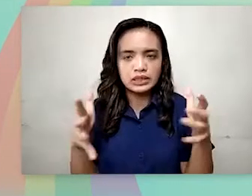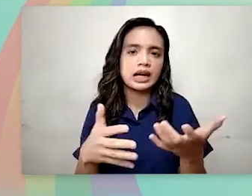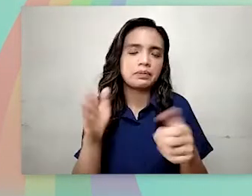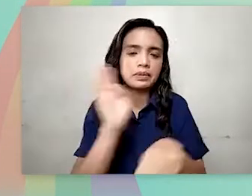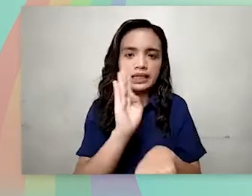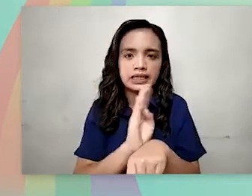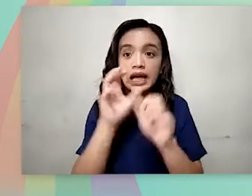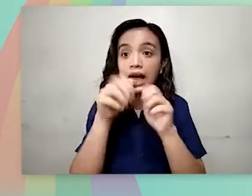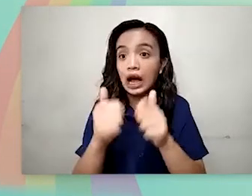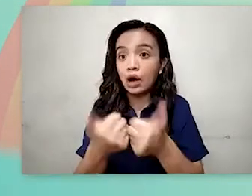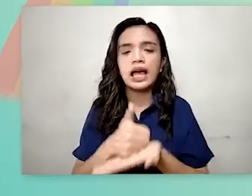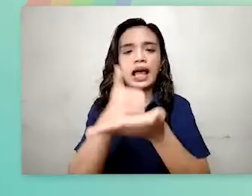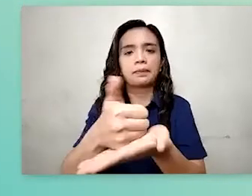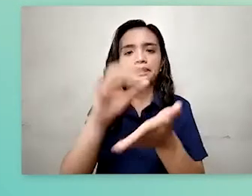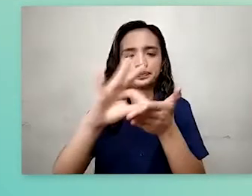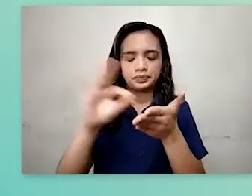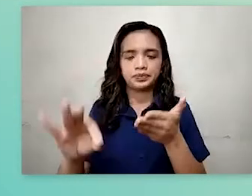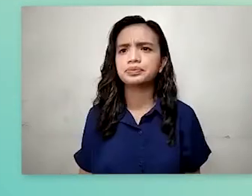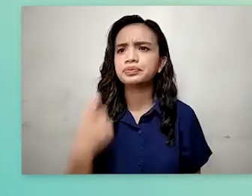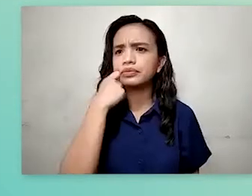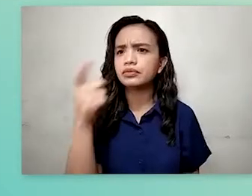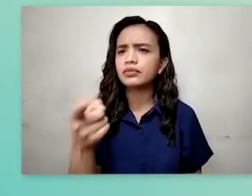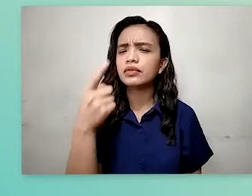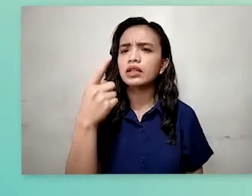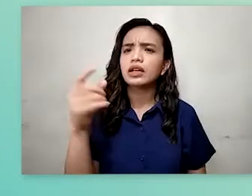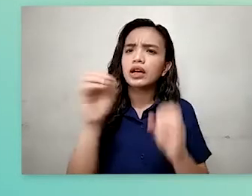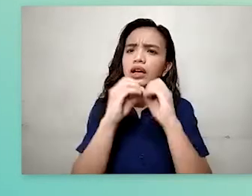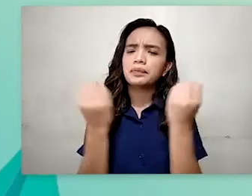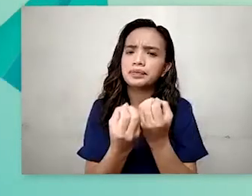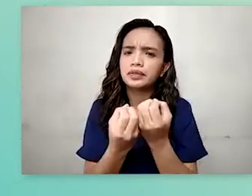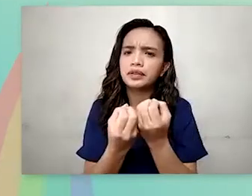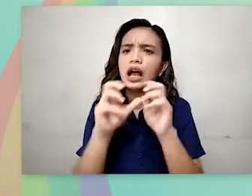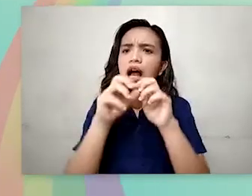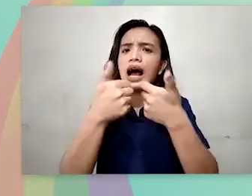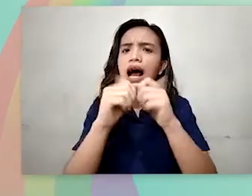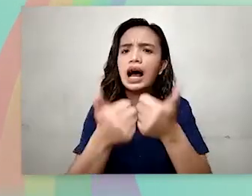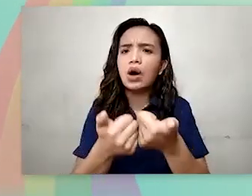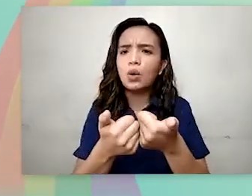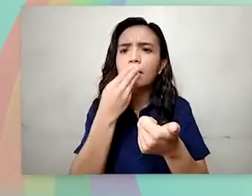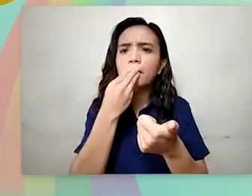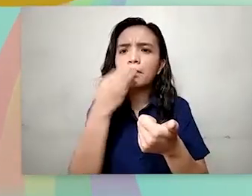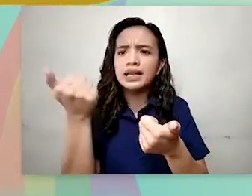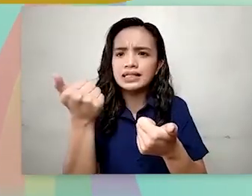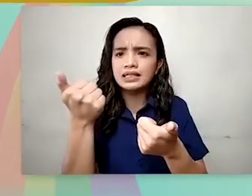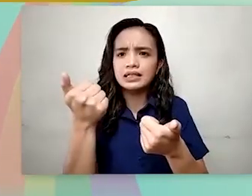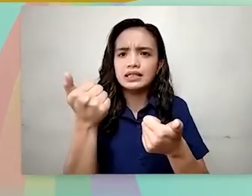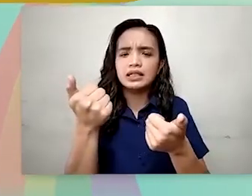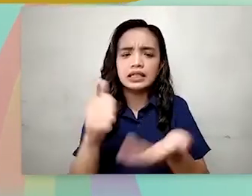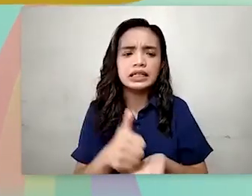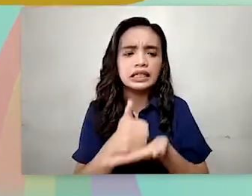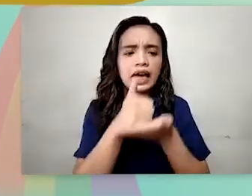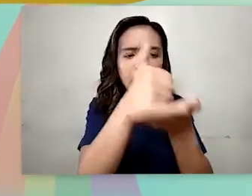to expand their businesses through financial help. Given your organization, no, how can you best address